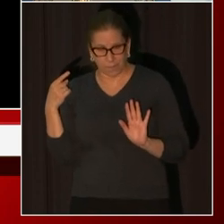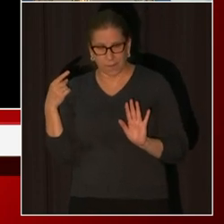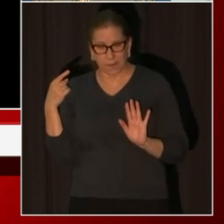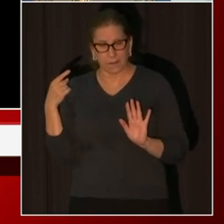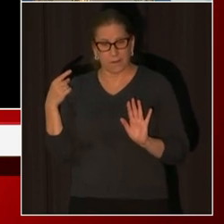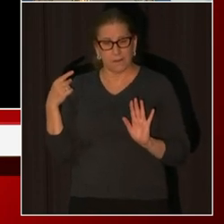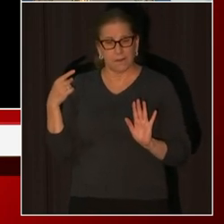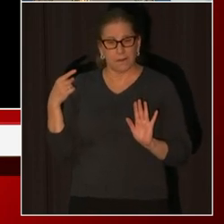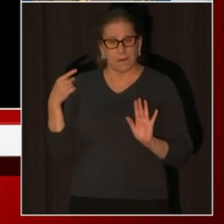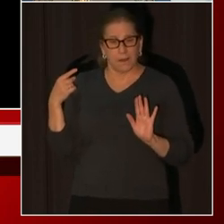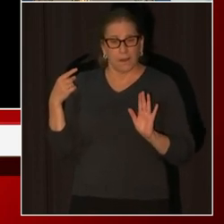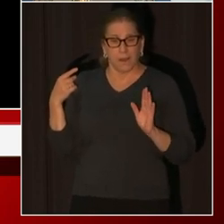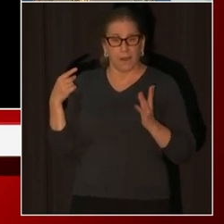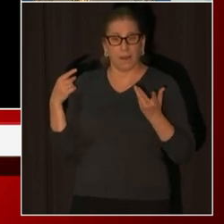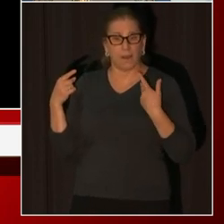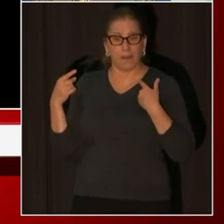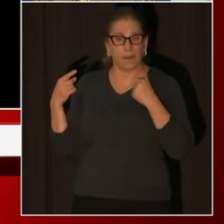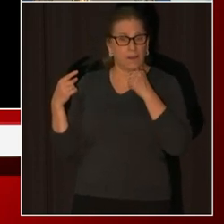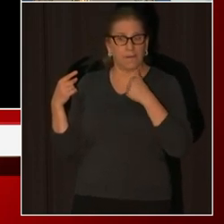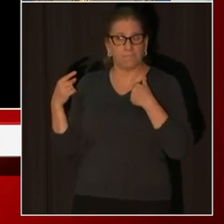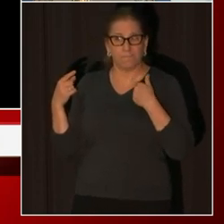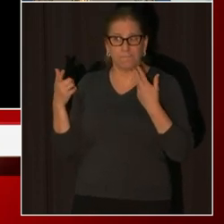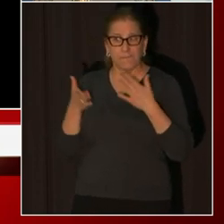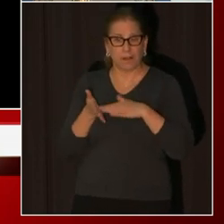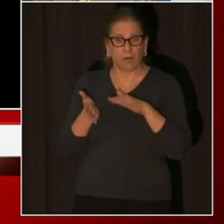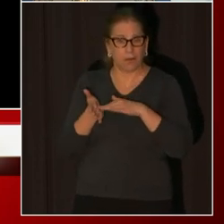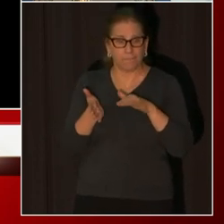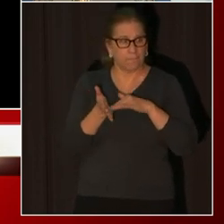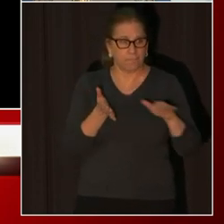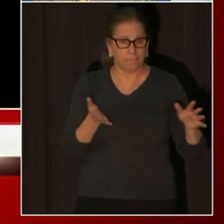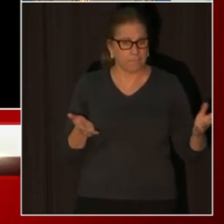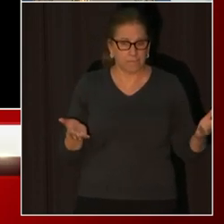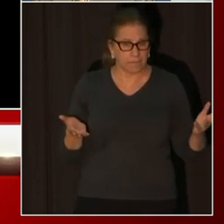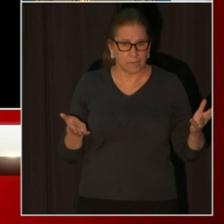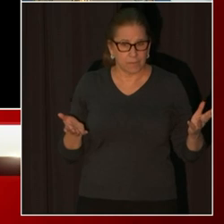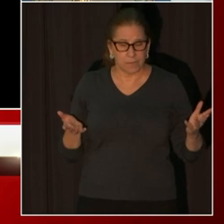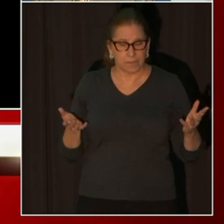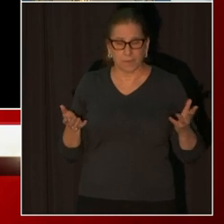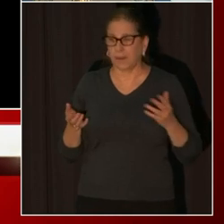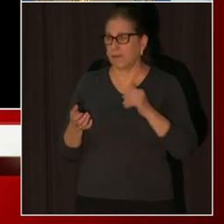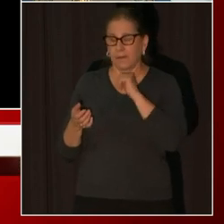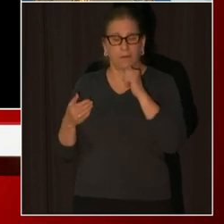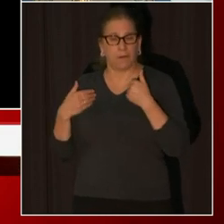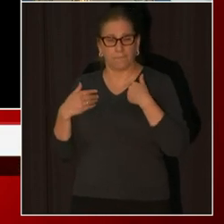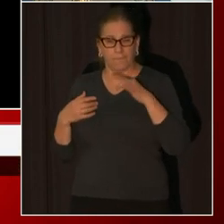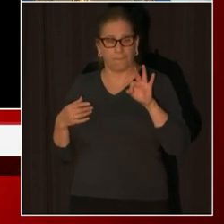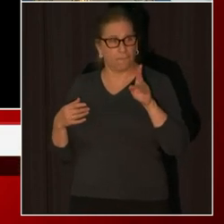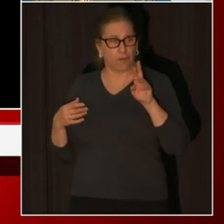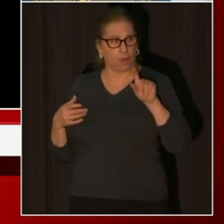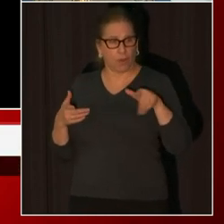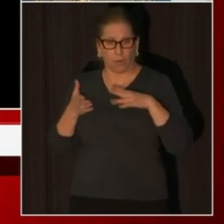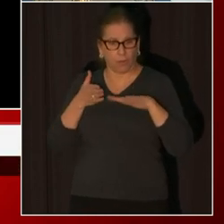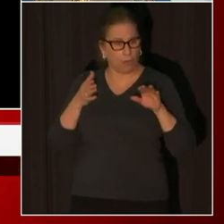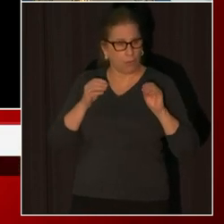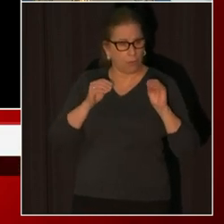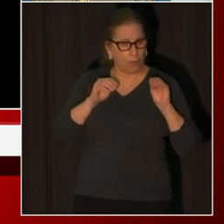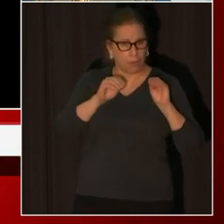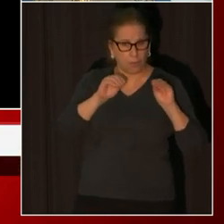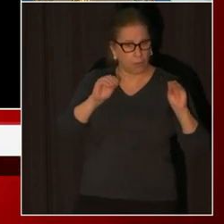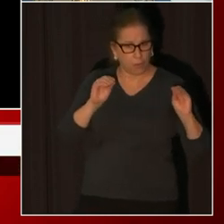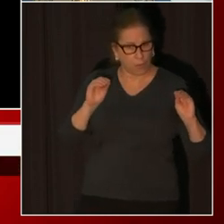mass layoffs here. We do not have furlough days here. And what we have asked our employees to do is work with